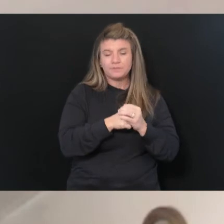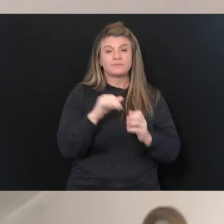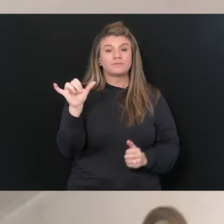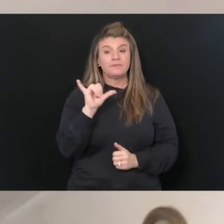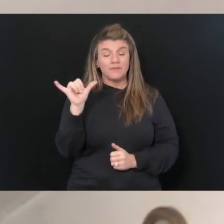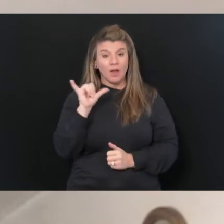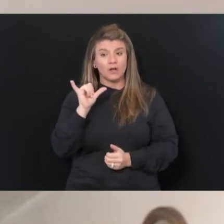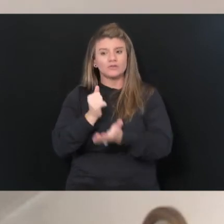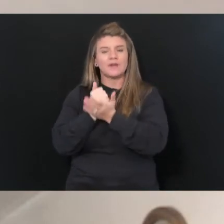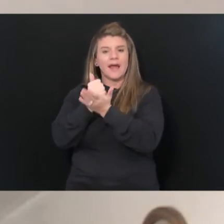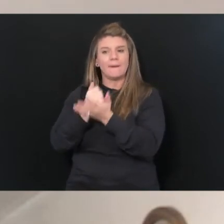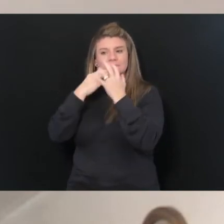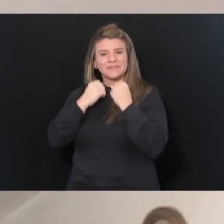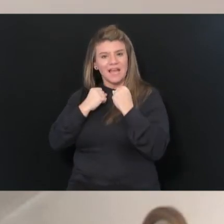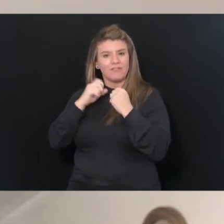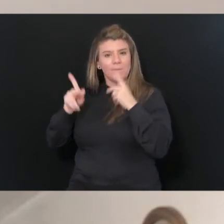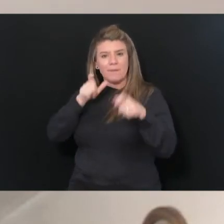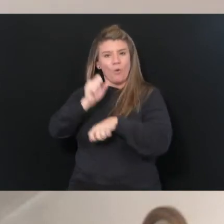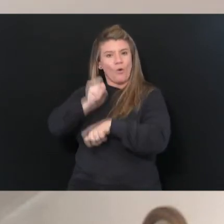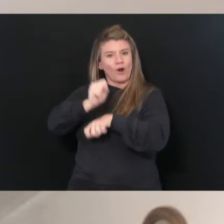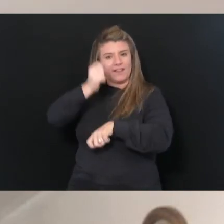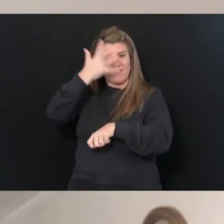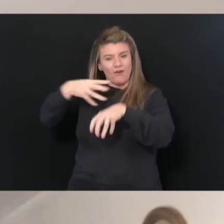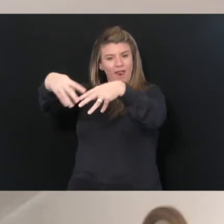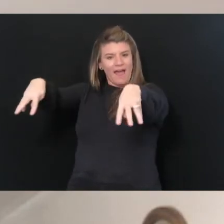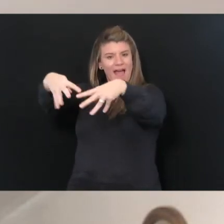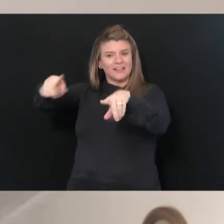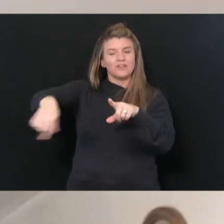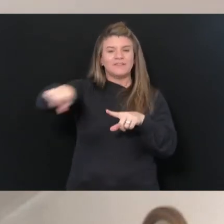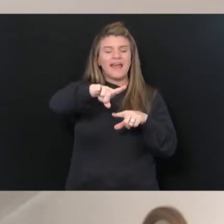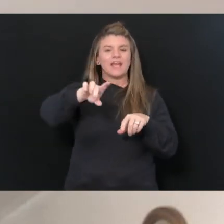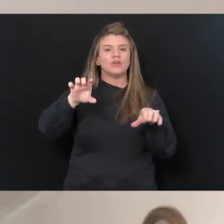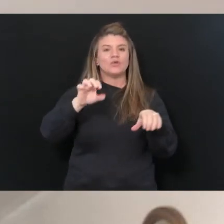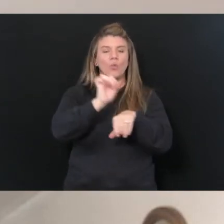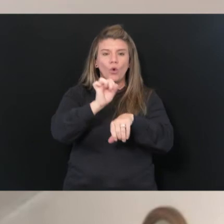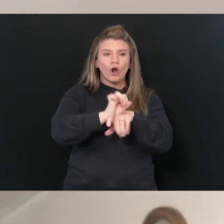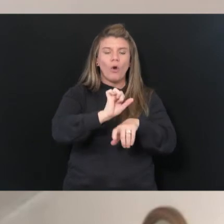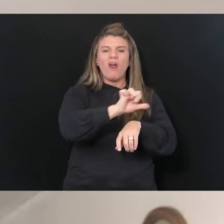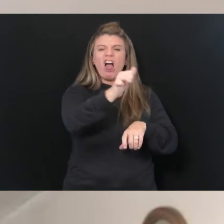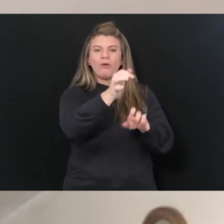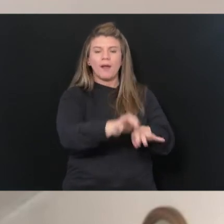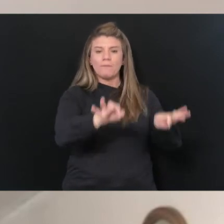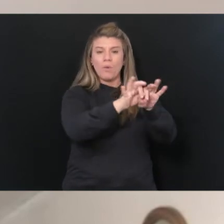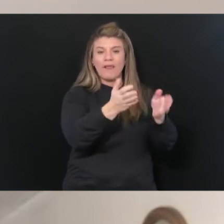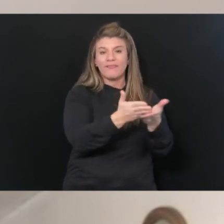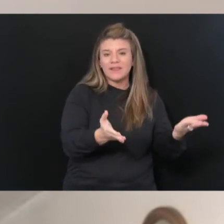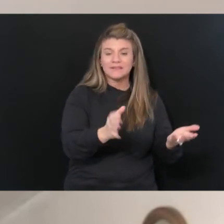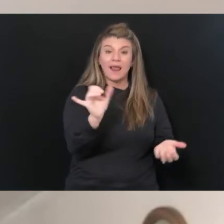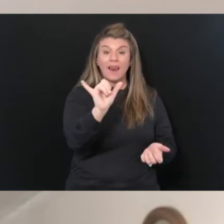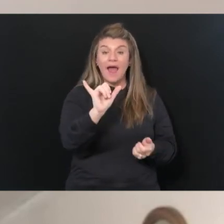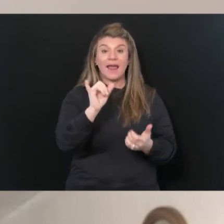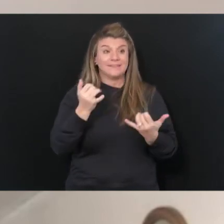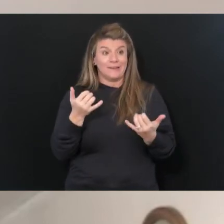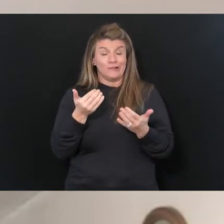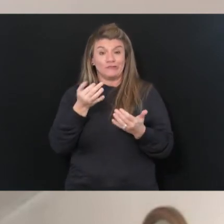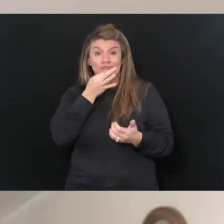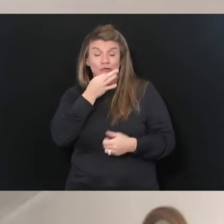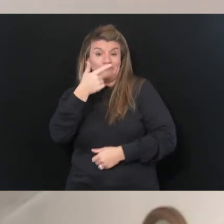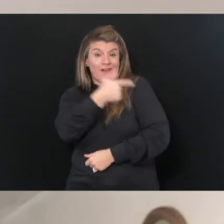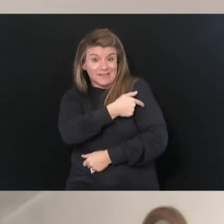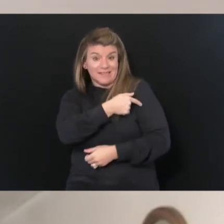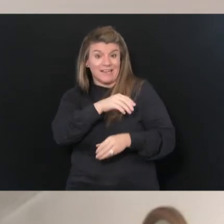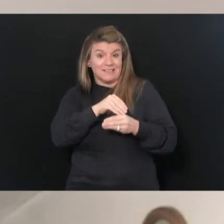vital workforce for other really important missions like the vaccine distribution mission.